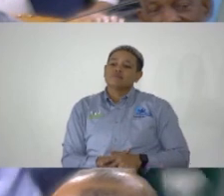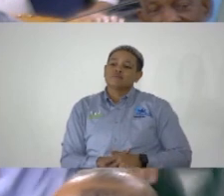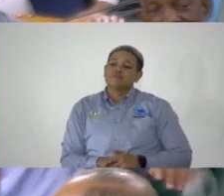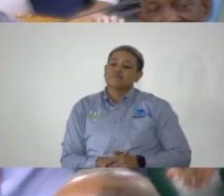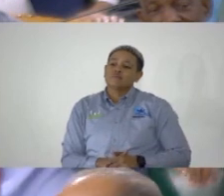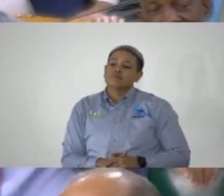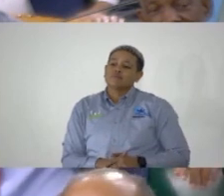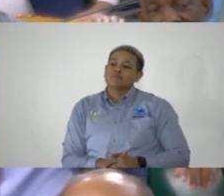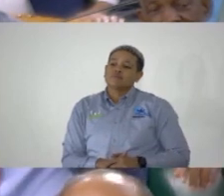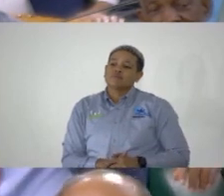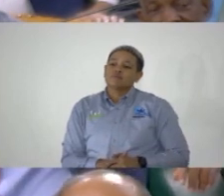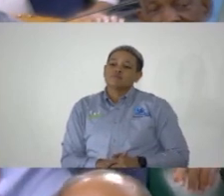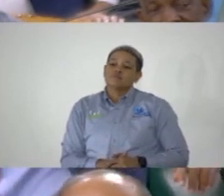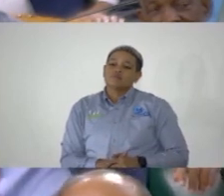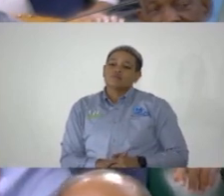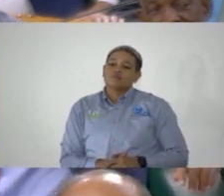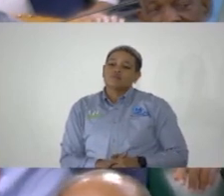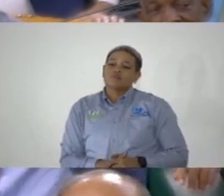as we